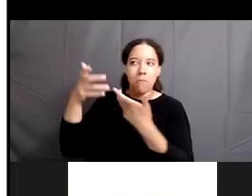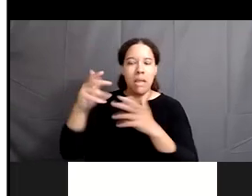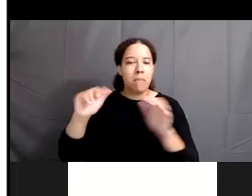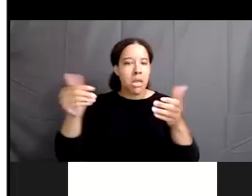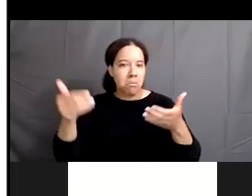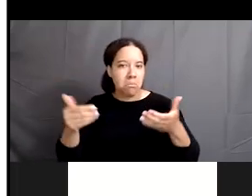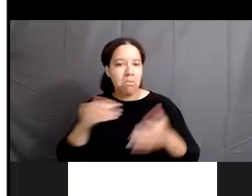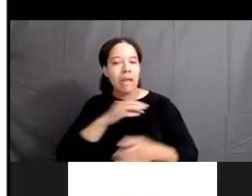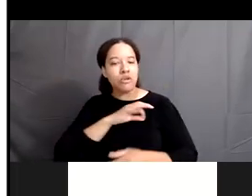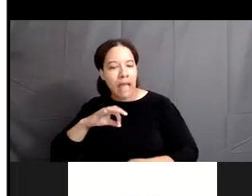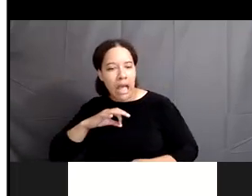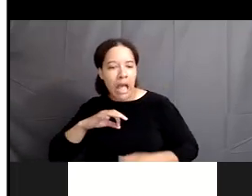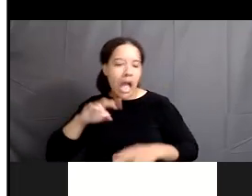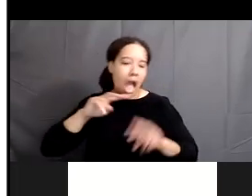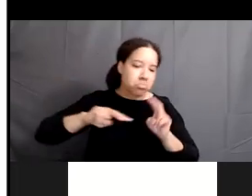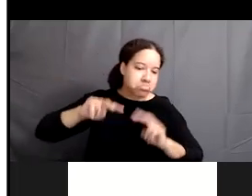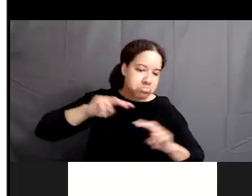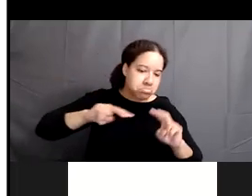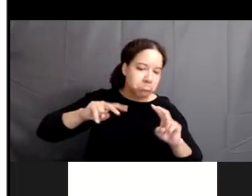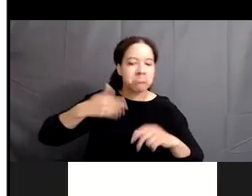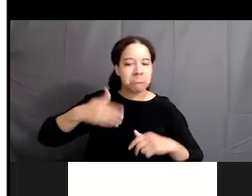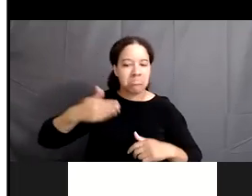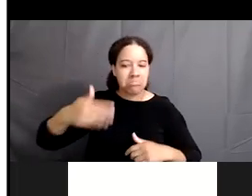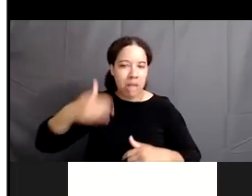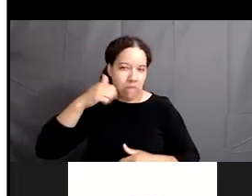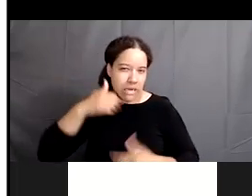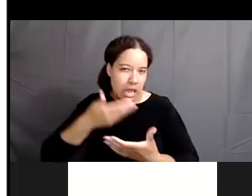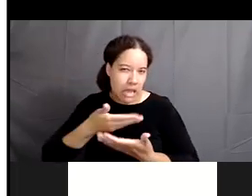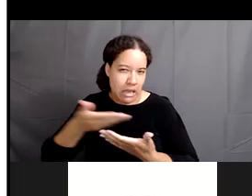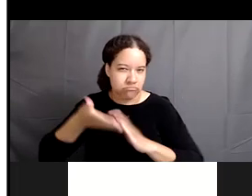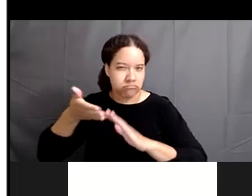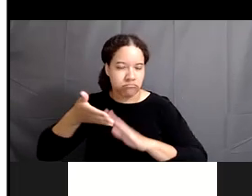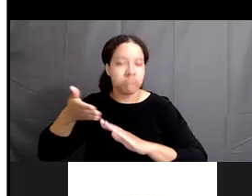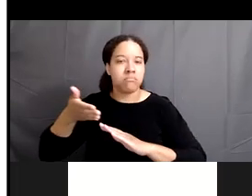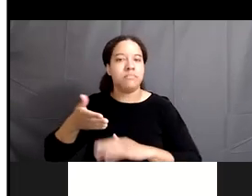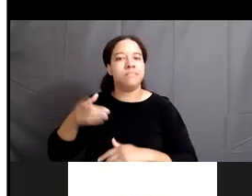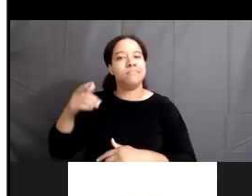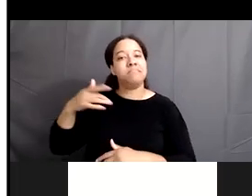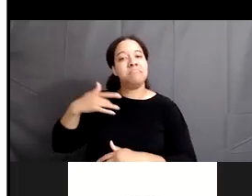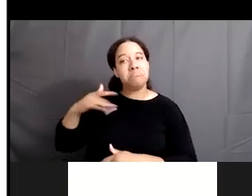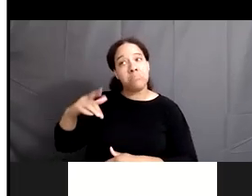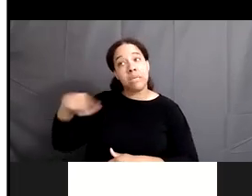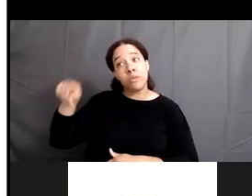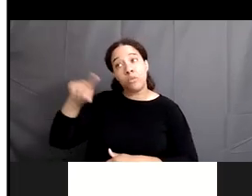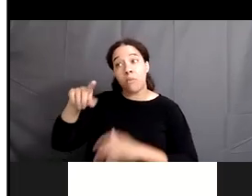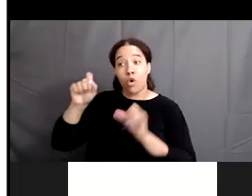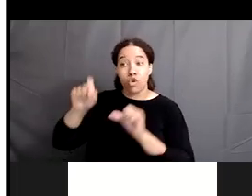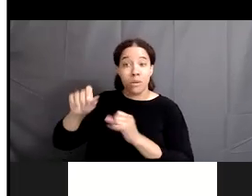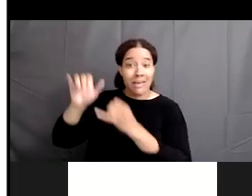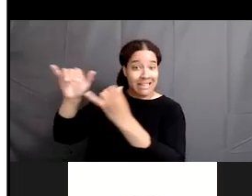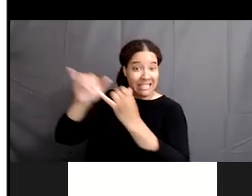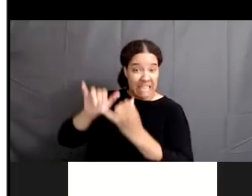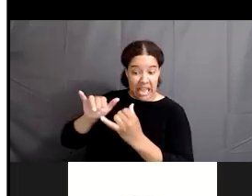and helps oversee the day-to-day operations. And typically those people may be the same. They might have